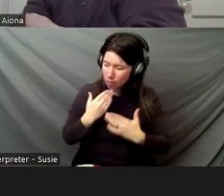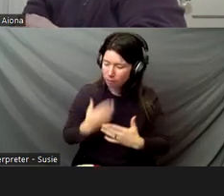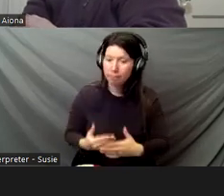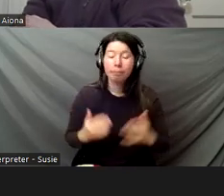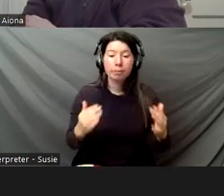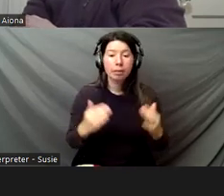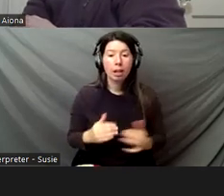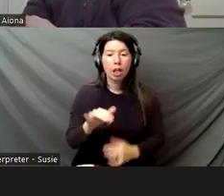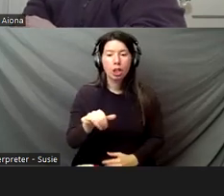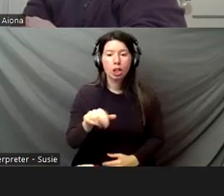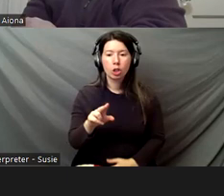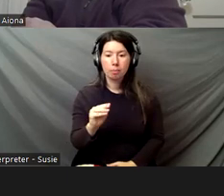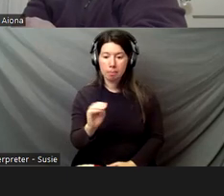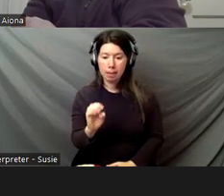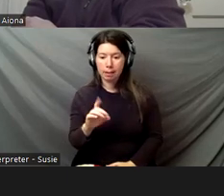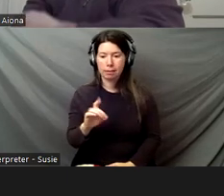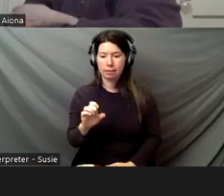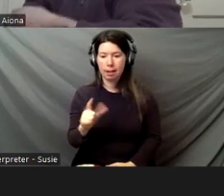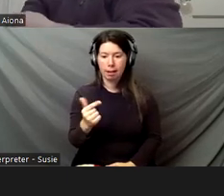Yumi Delgado, you are welcome in.